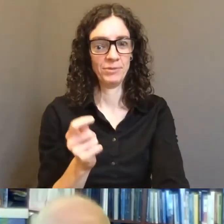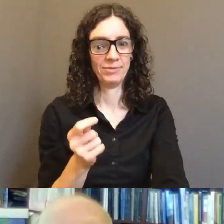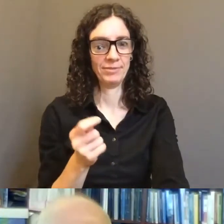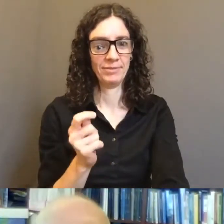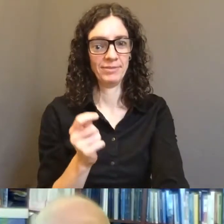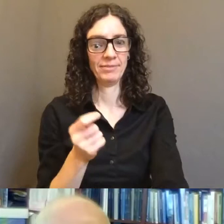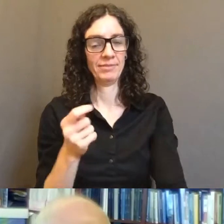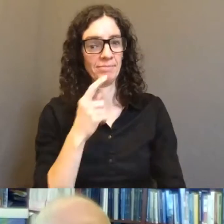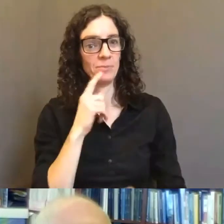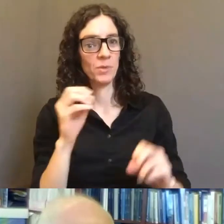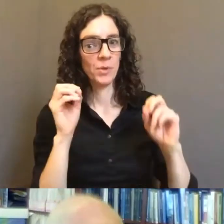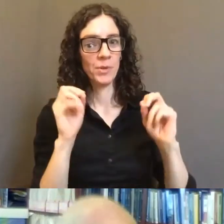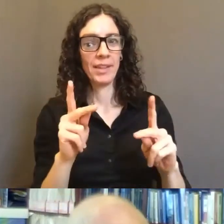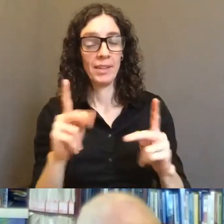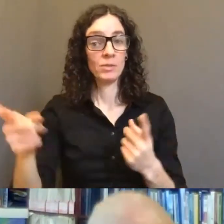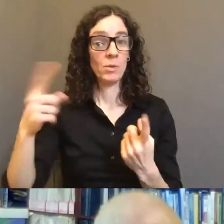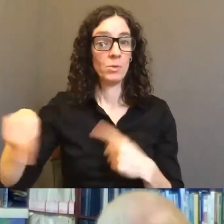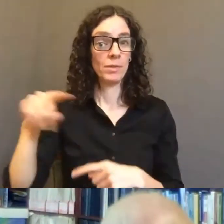Okay, the committee,